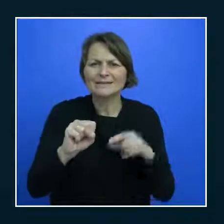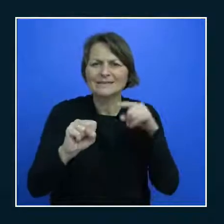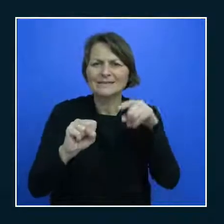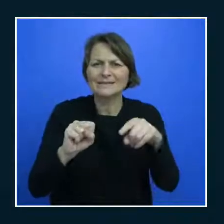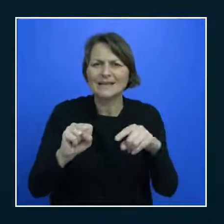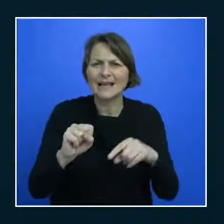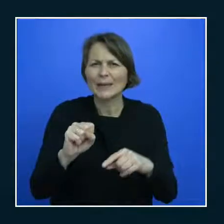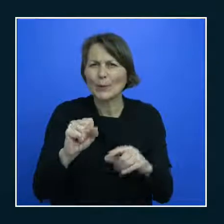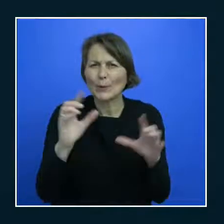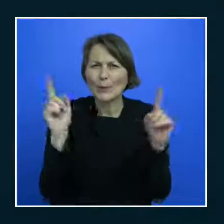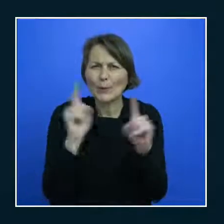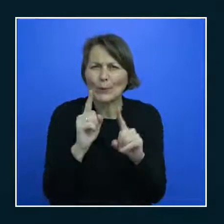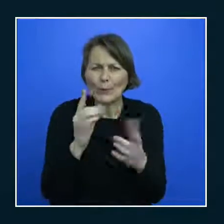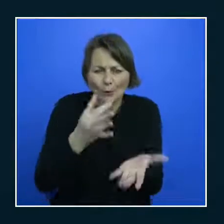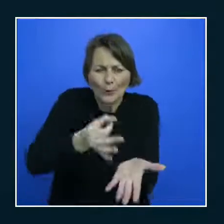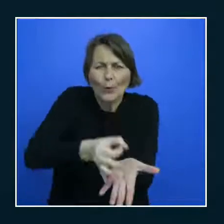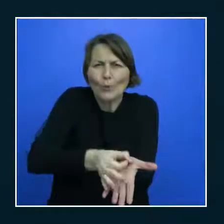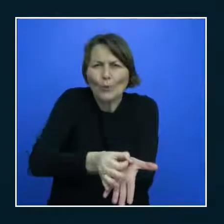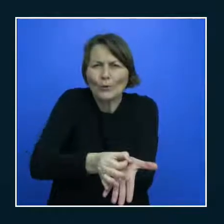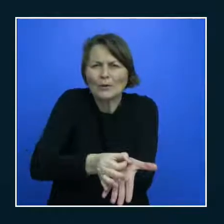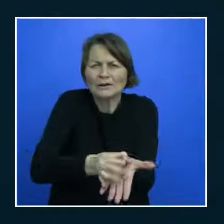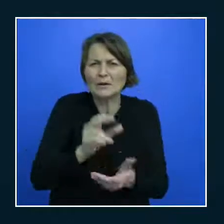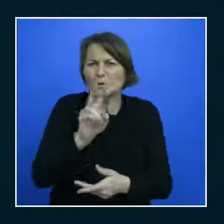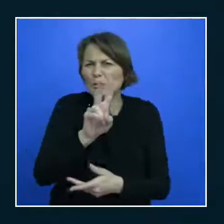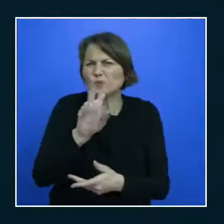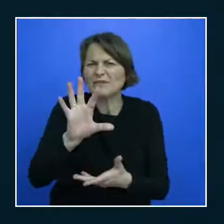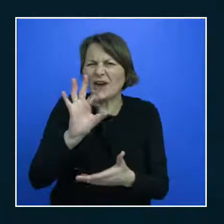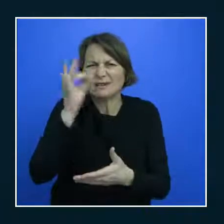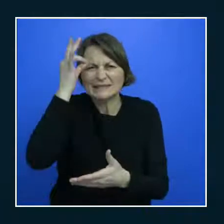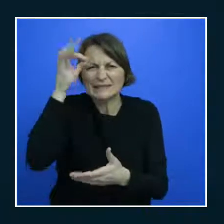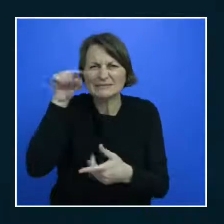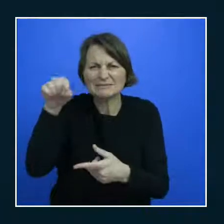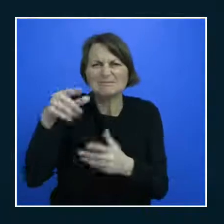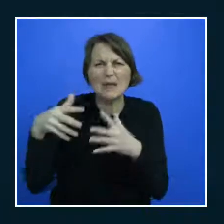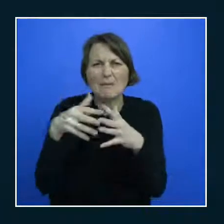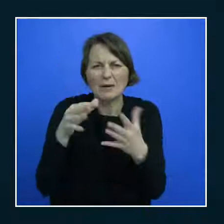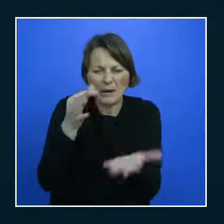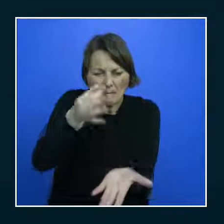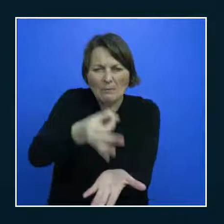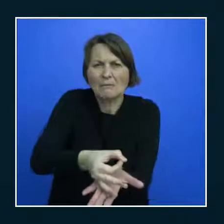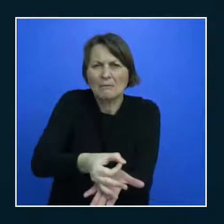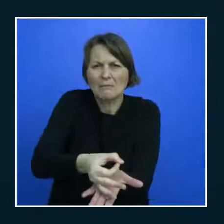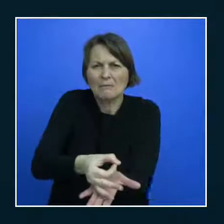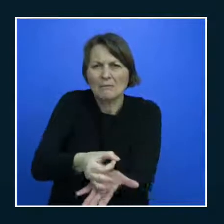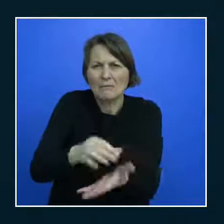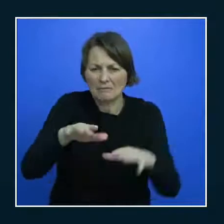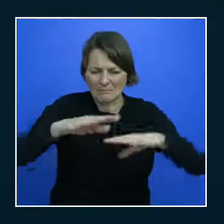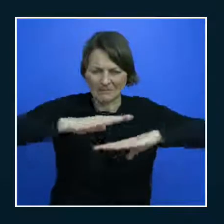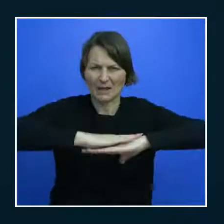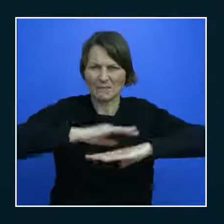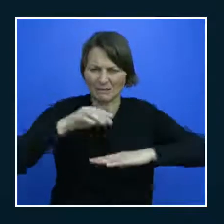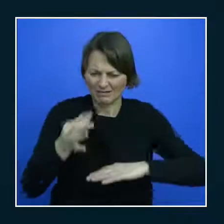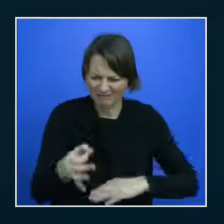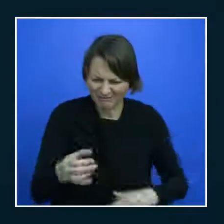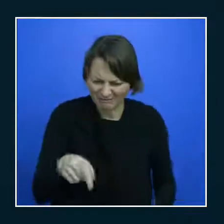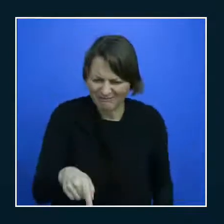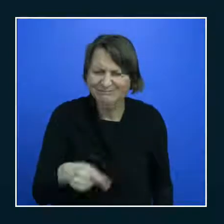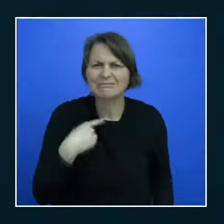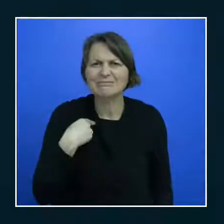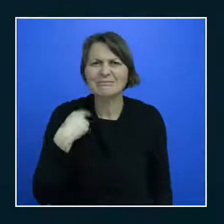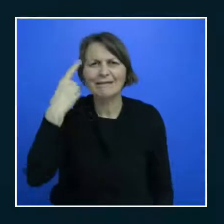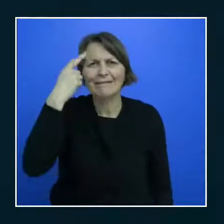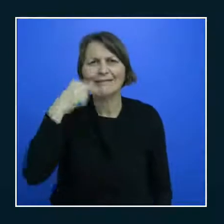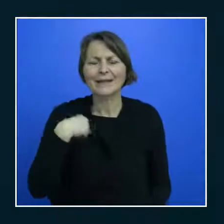just one of our big coins, right? And so it's just a big coin. And so I thought, it also looks like the